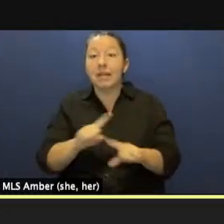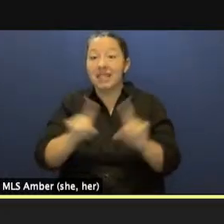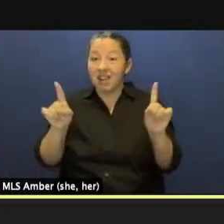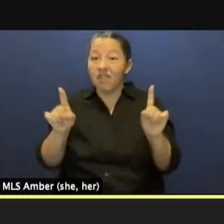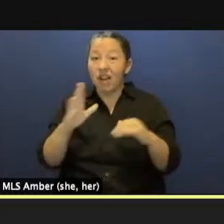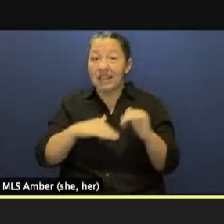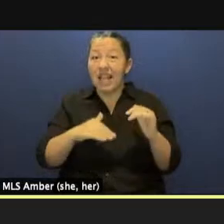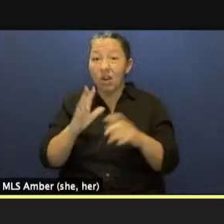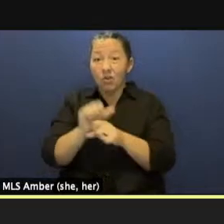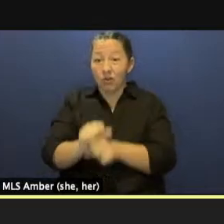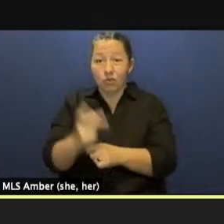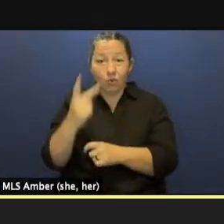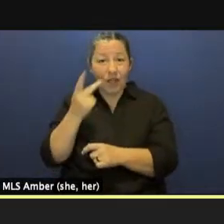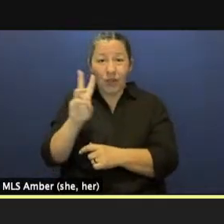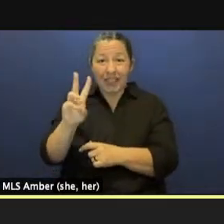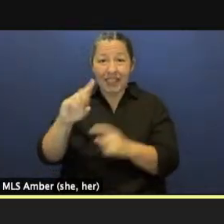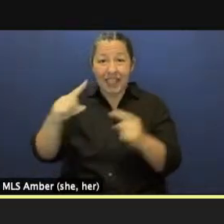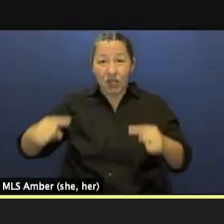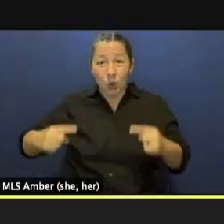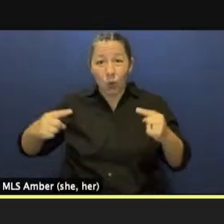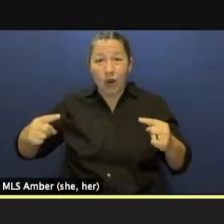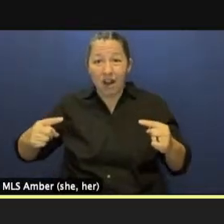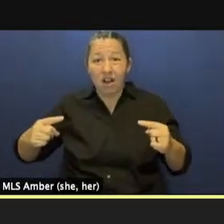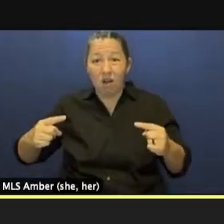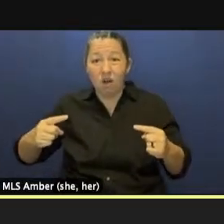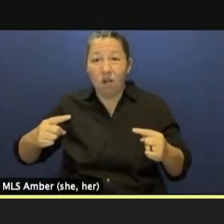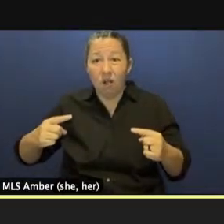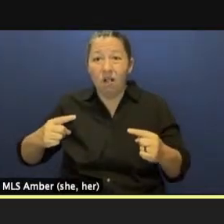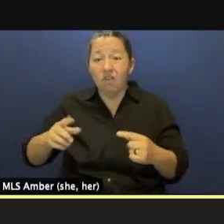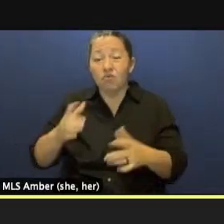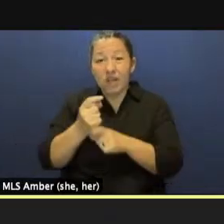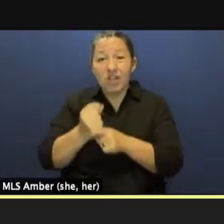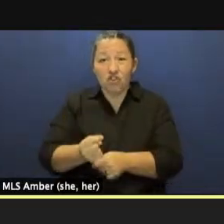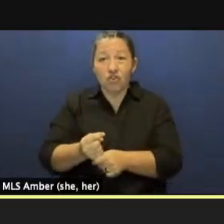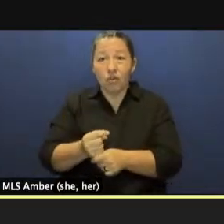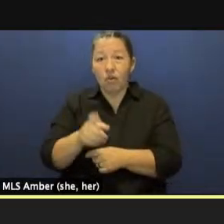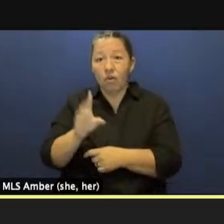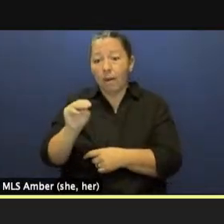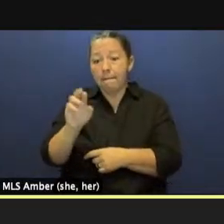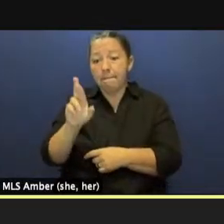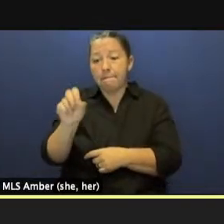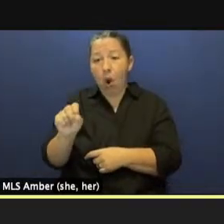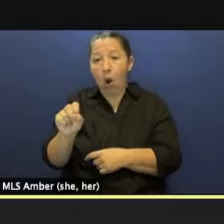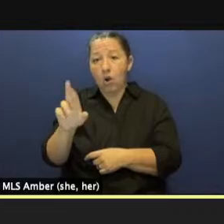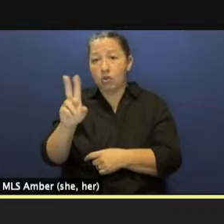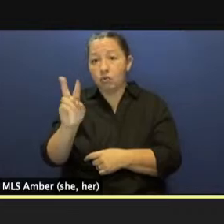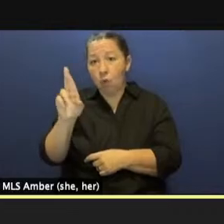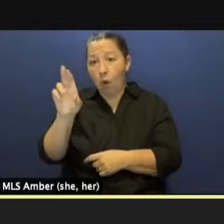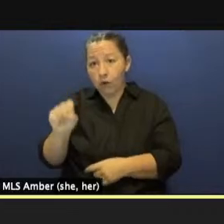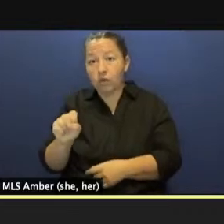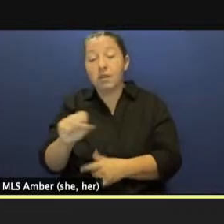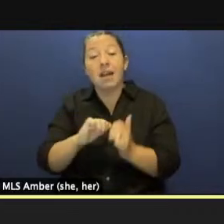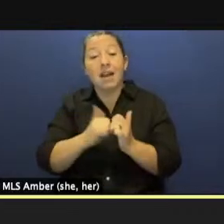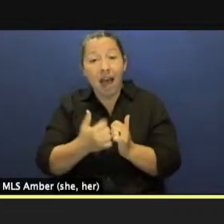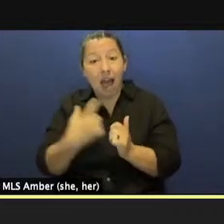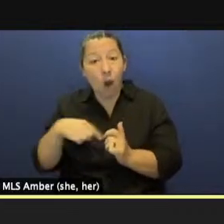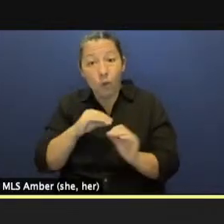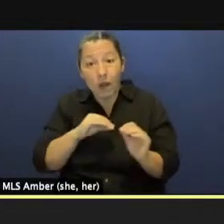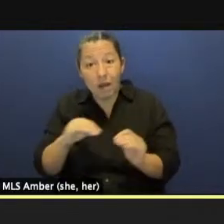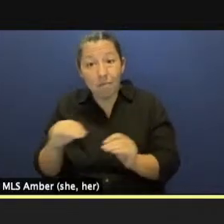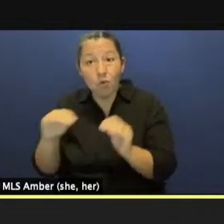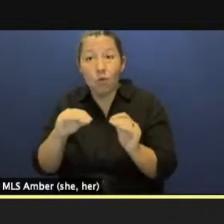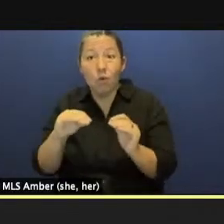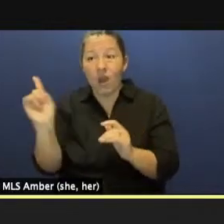bogie of traditional Mars rovers. The way we move and where we are in a polar region very much drives the